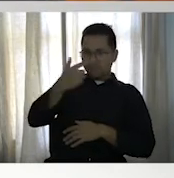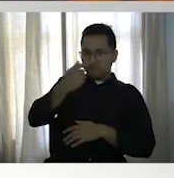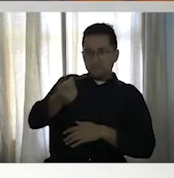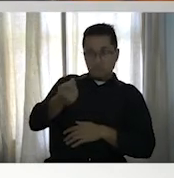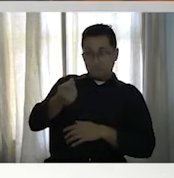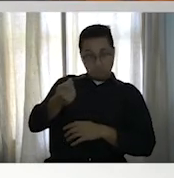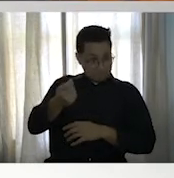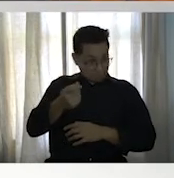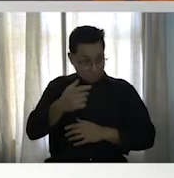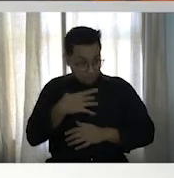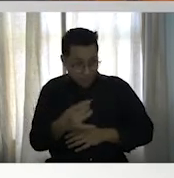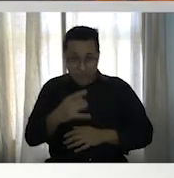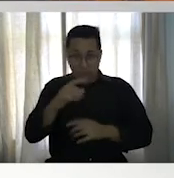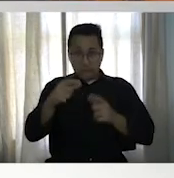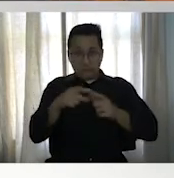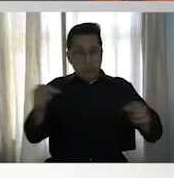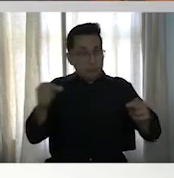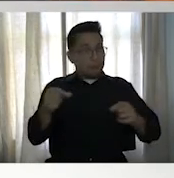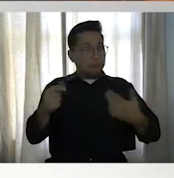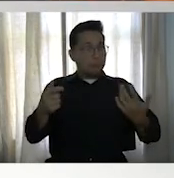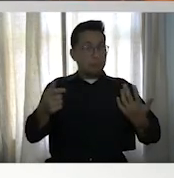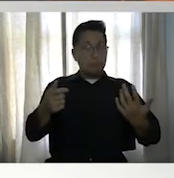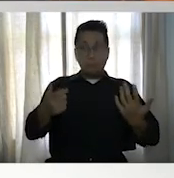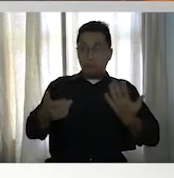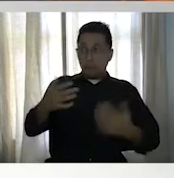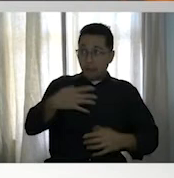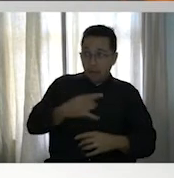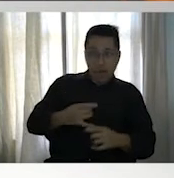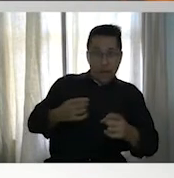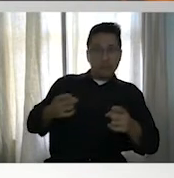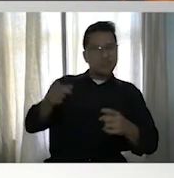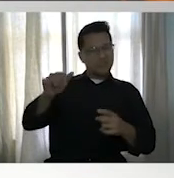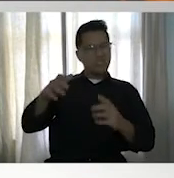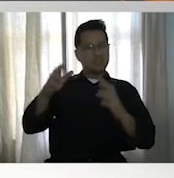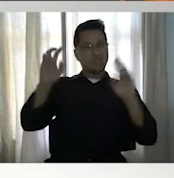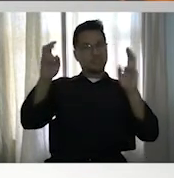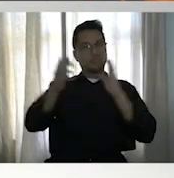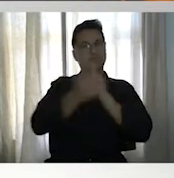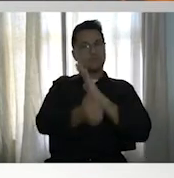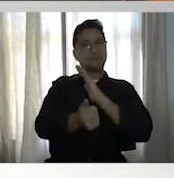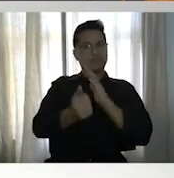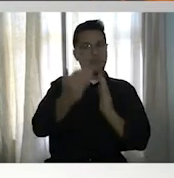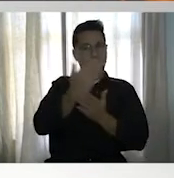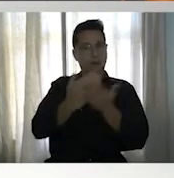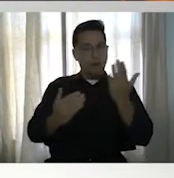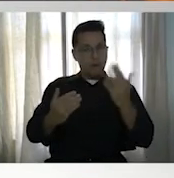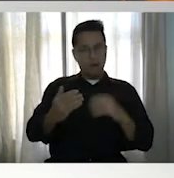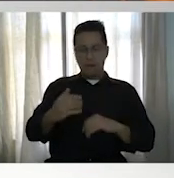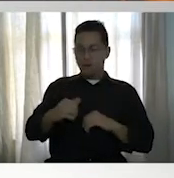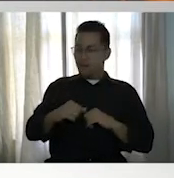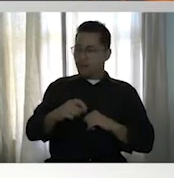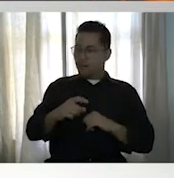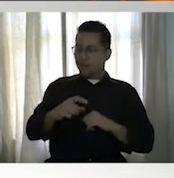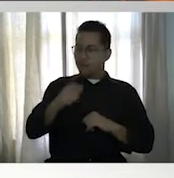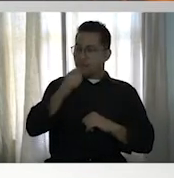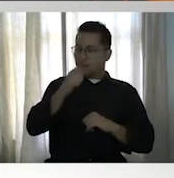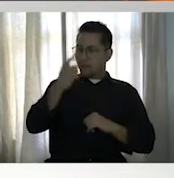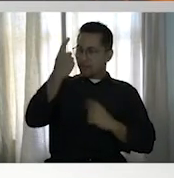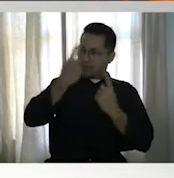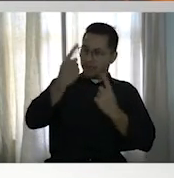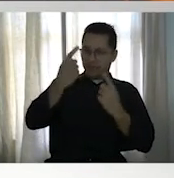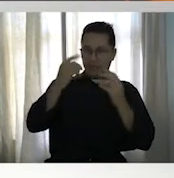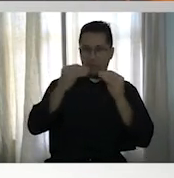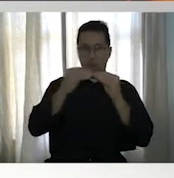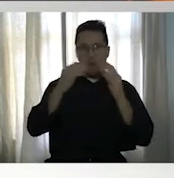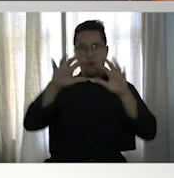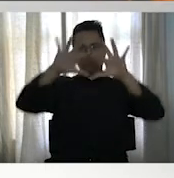Would she be interested in Japanese? So here is this skill part, just kind of a rule-based, instead of thinking more